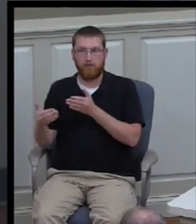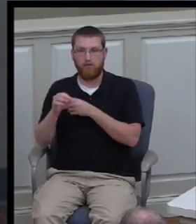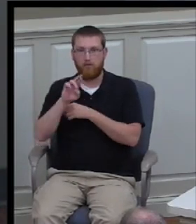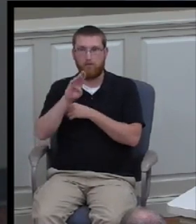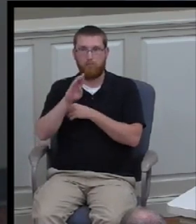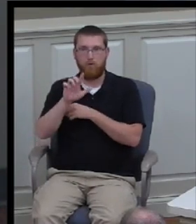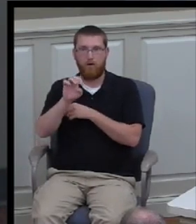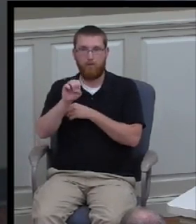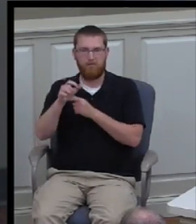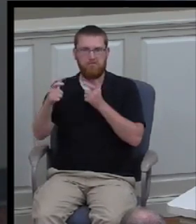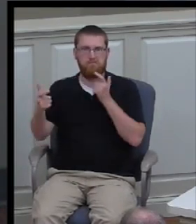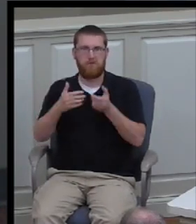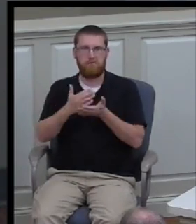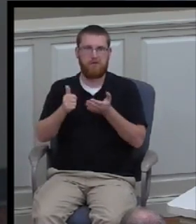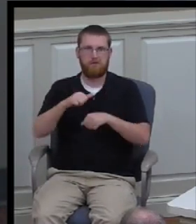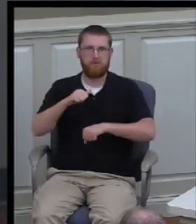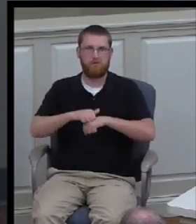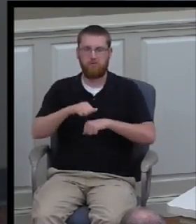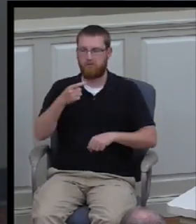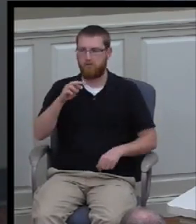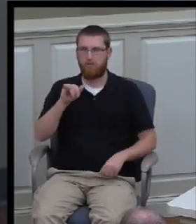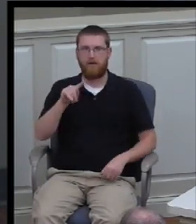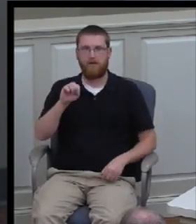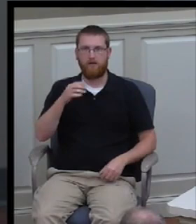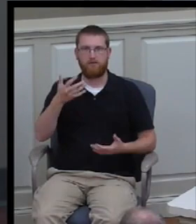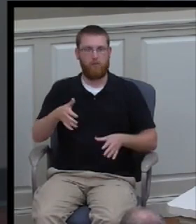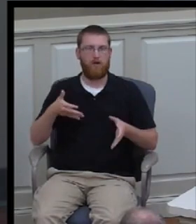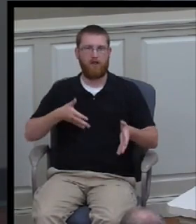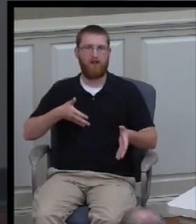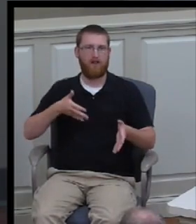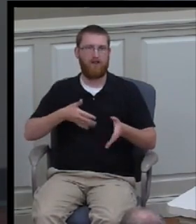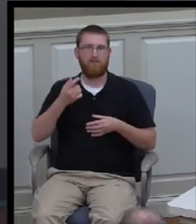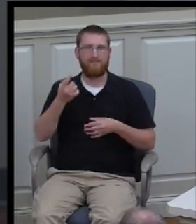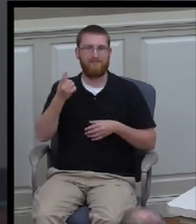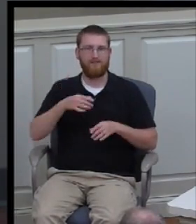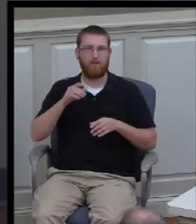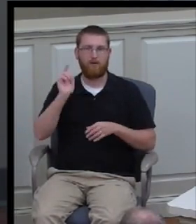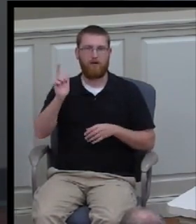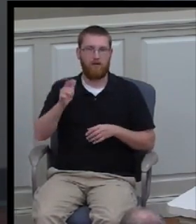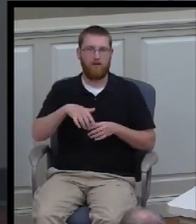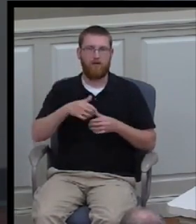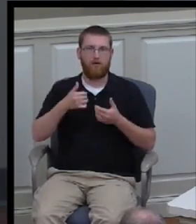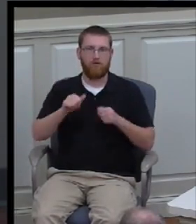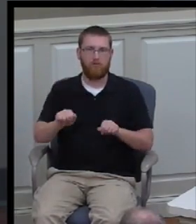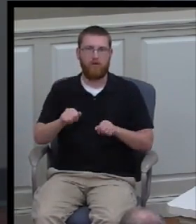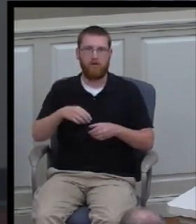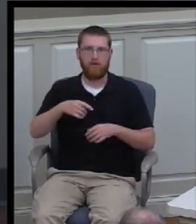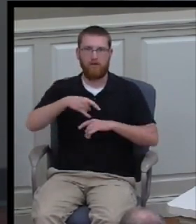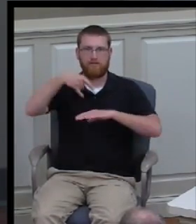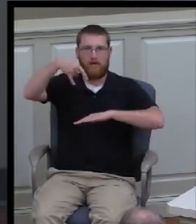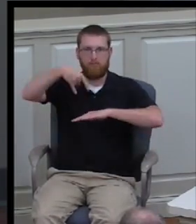issue too, the big chunks of granite and things like that. Don't want to leave those in there for somebody to come in later on and try to drive a sign